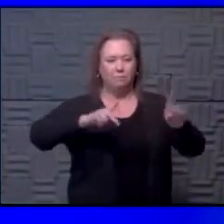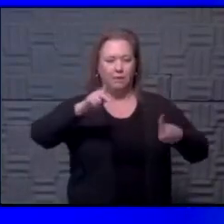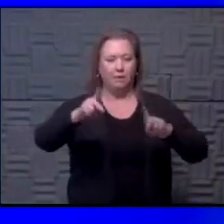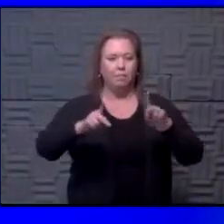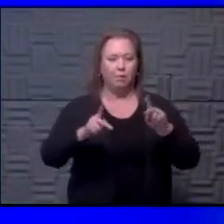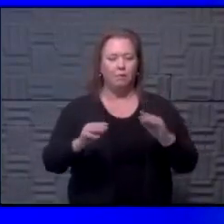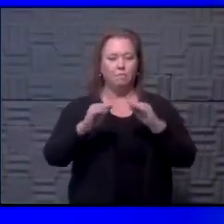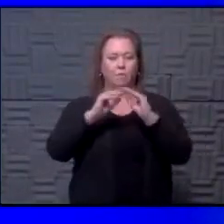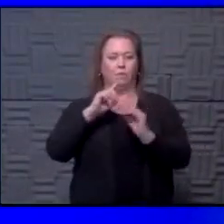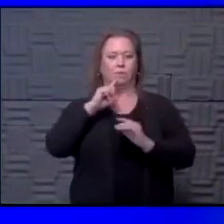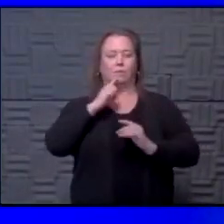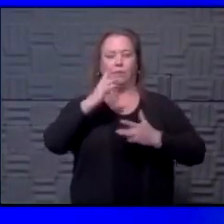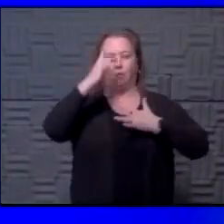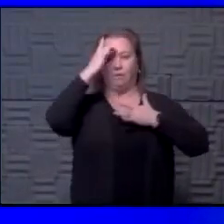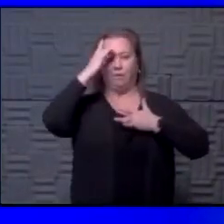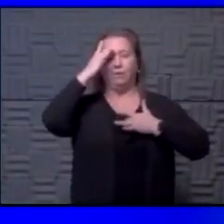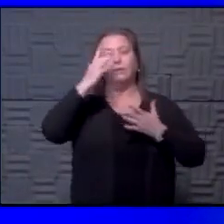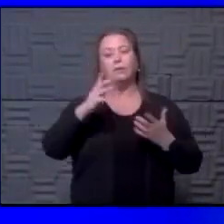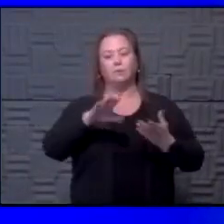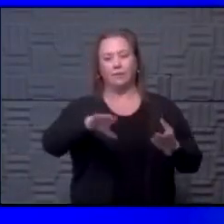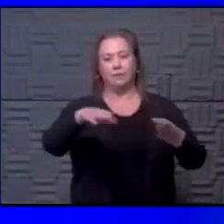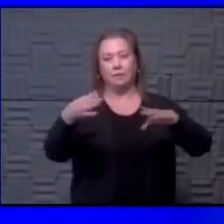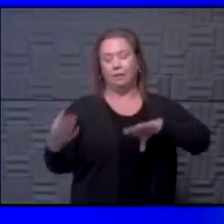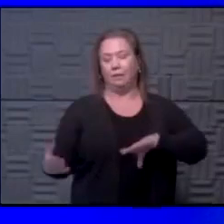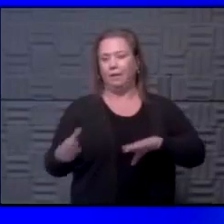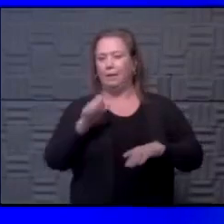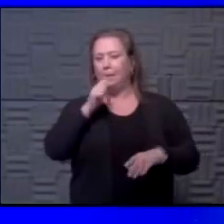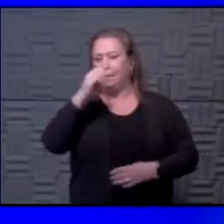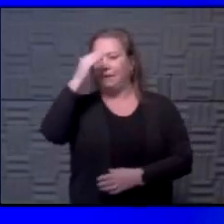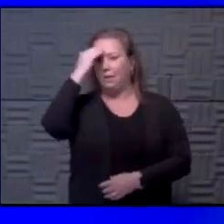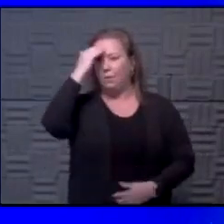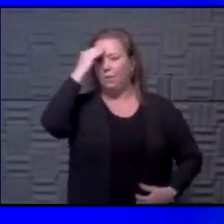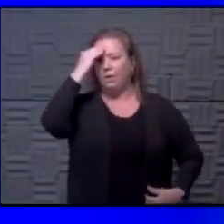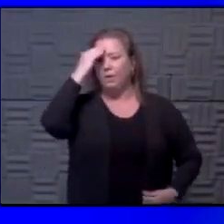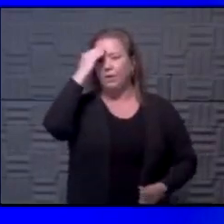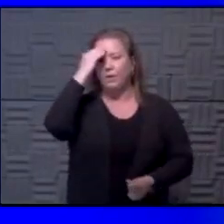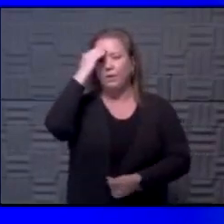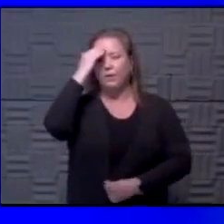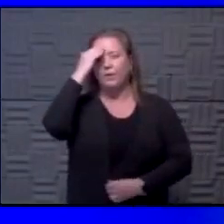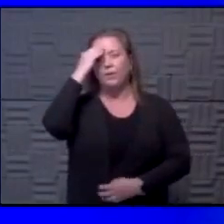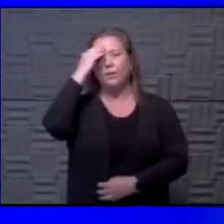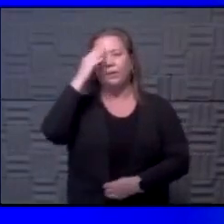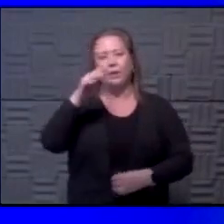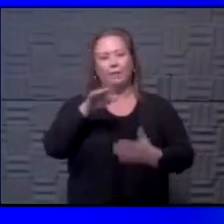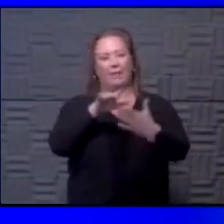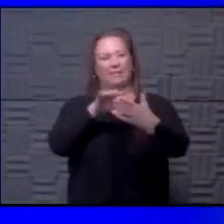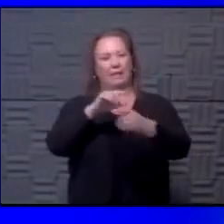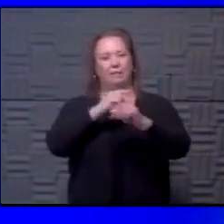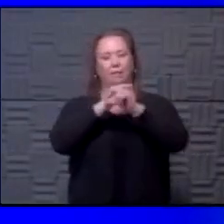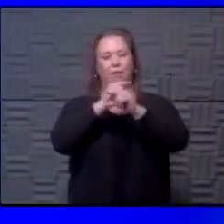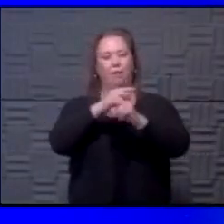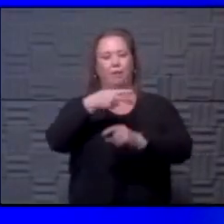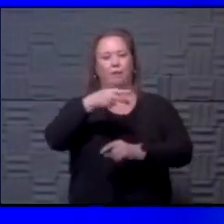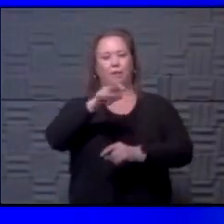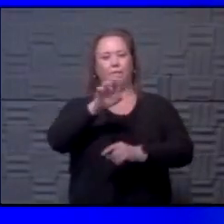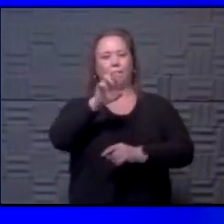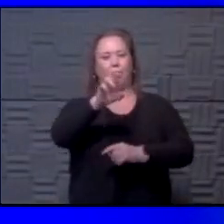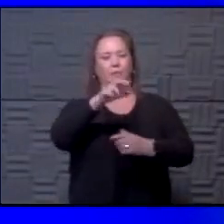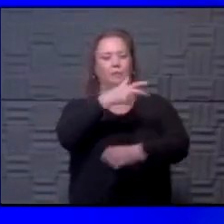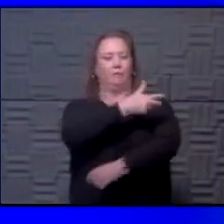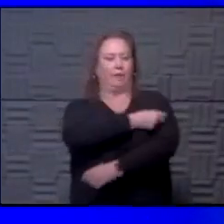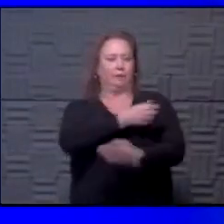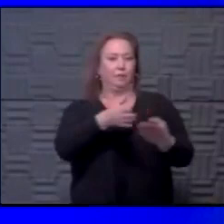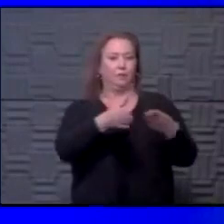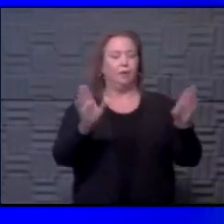to more severe critical disease and death. I'm not aware of the the study about the Pfizer vaccine in general